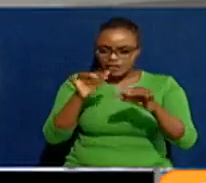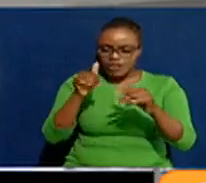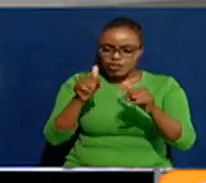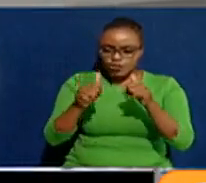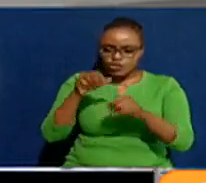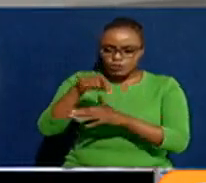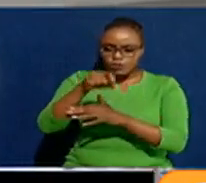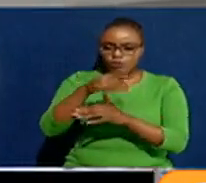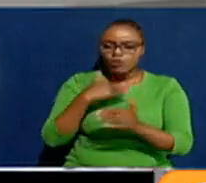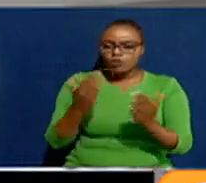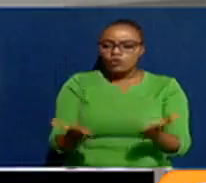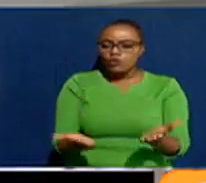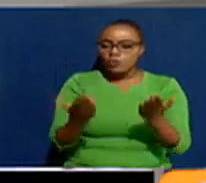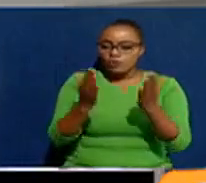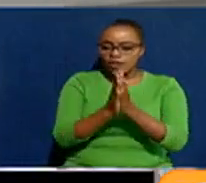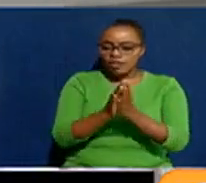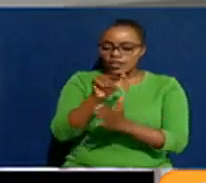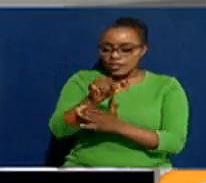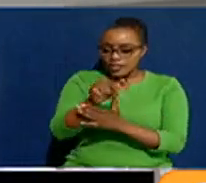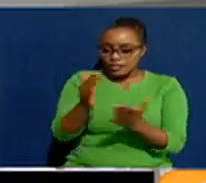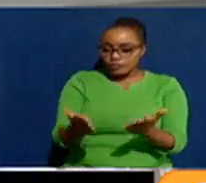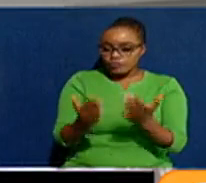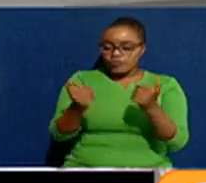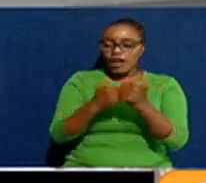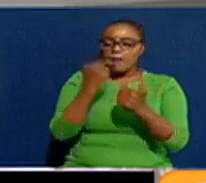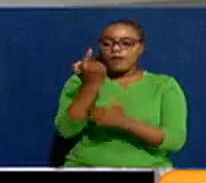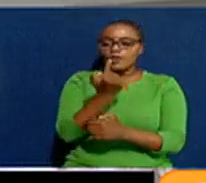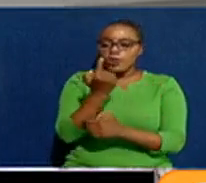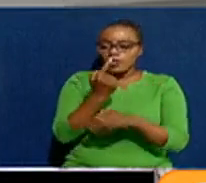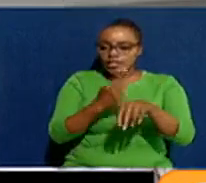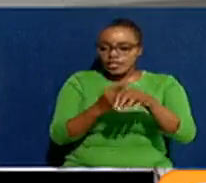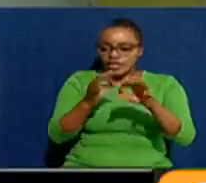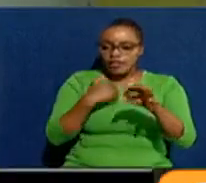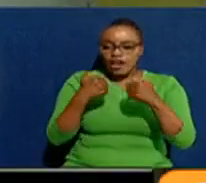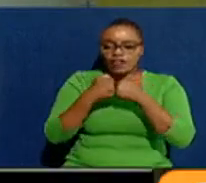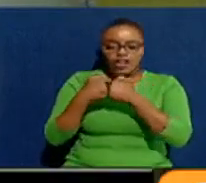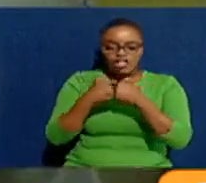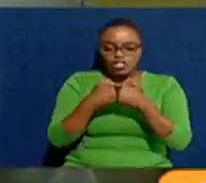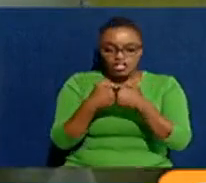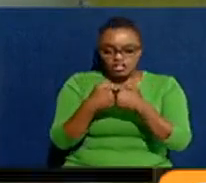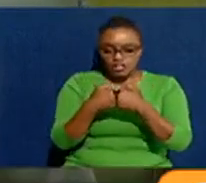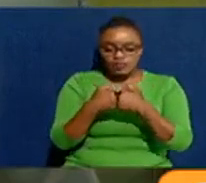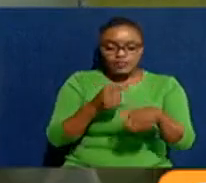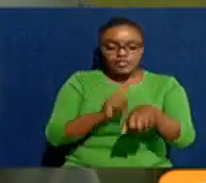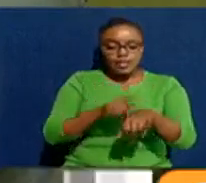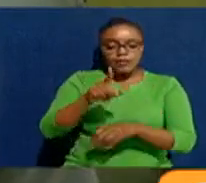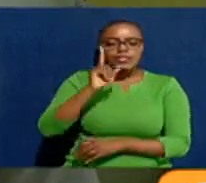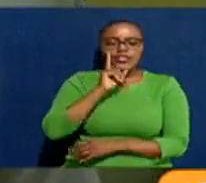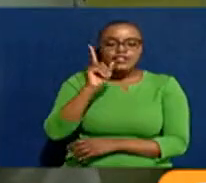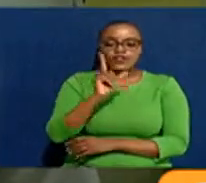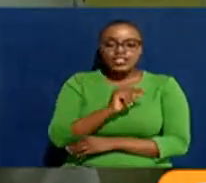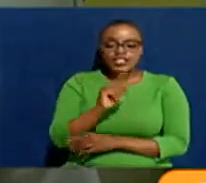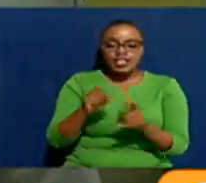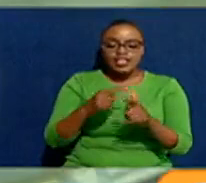to improve. And these improvements only come in if there is a challenge. Once that bit is settled,